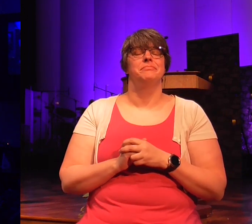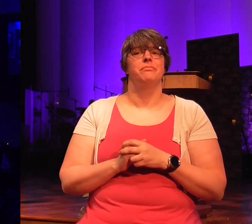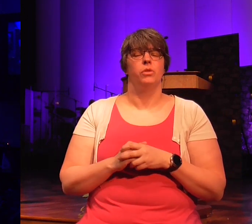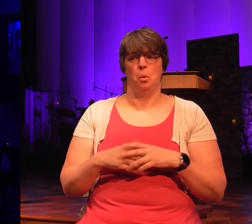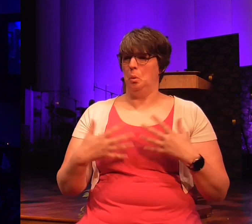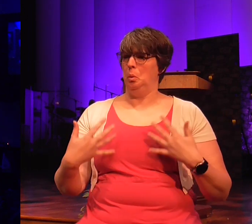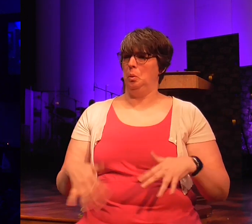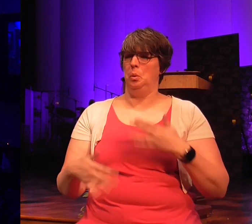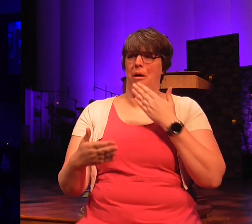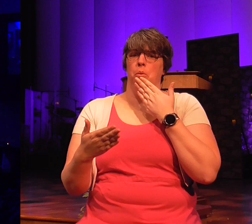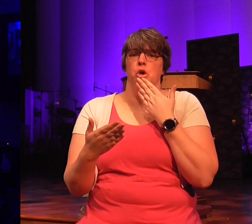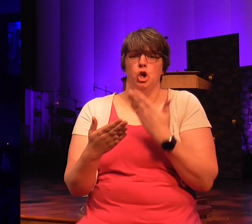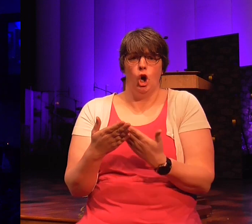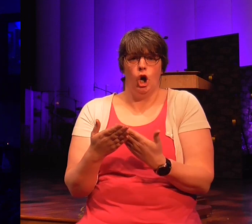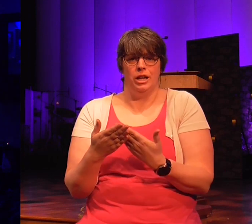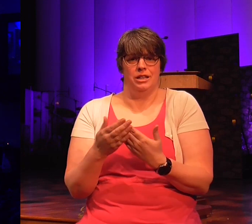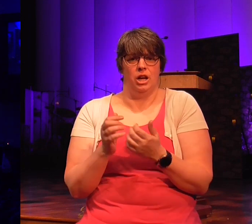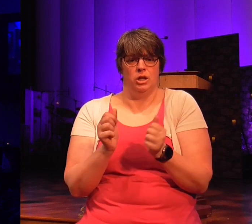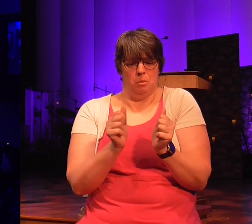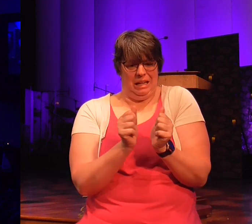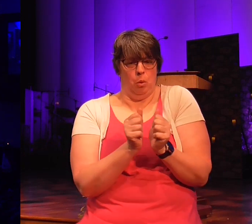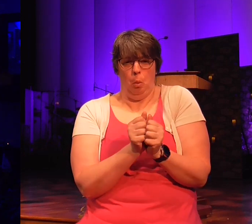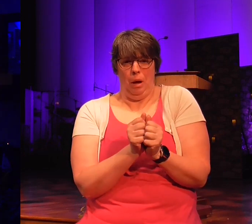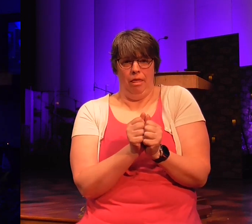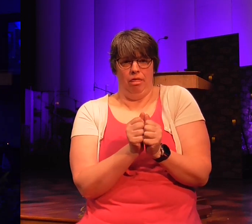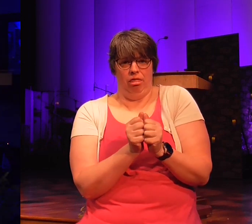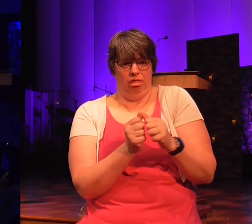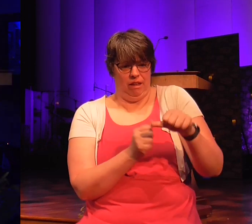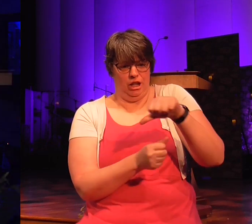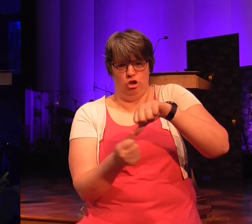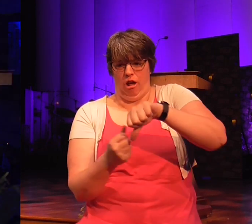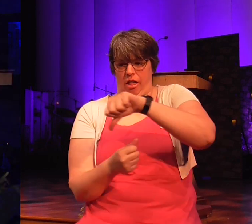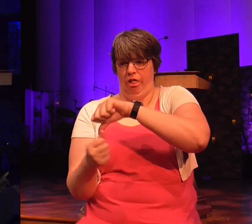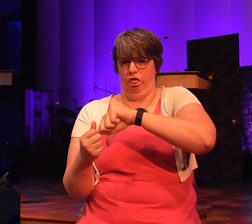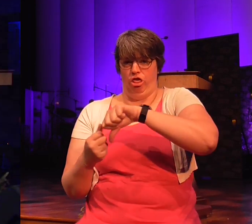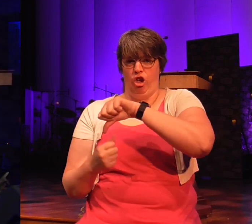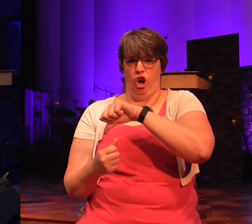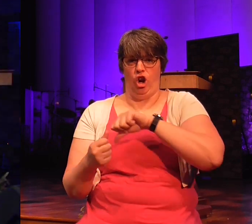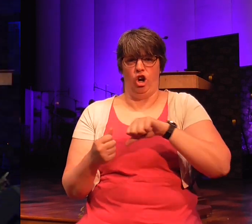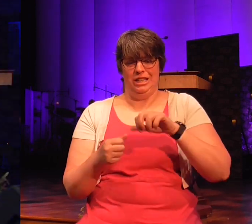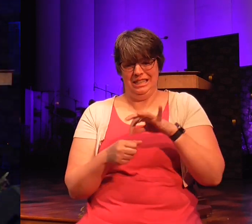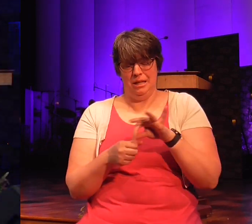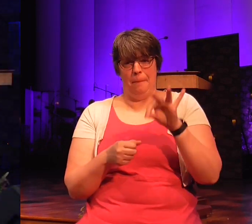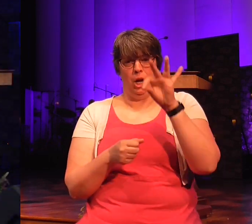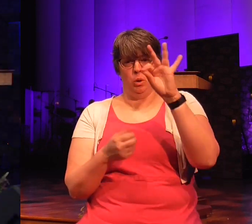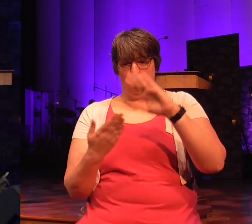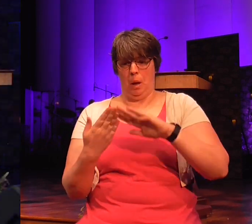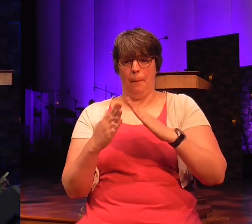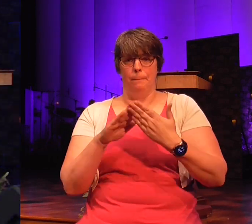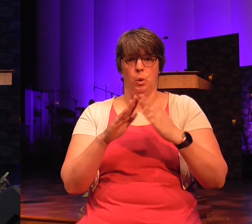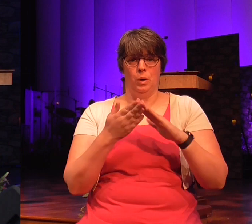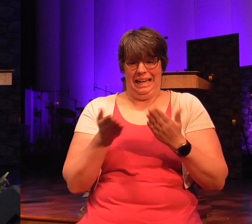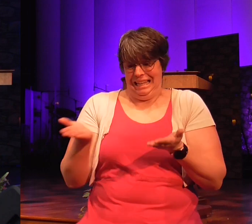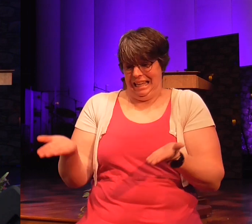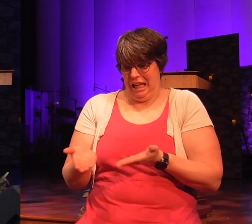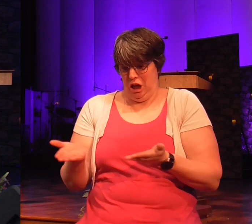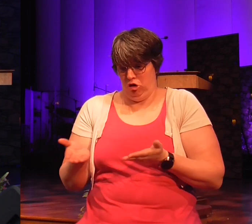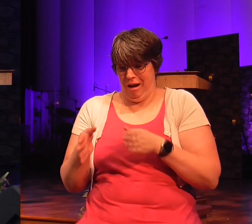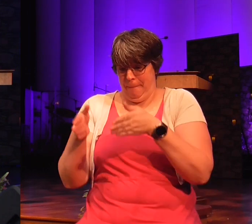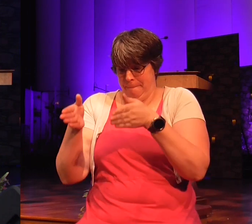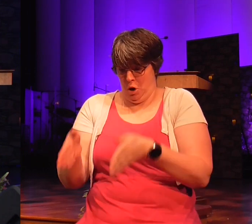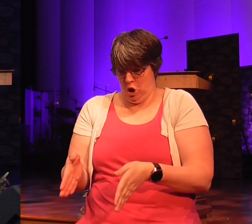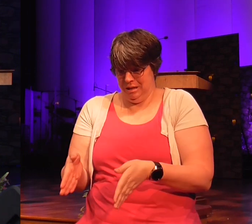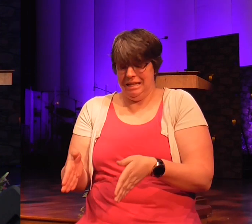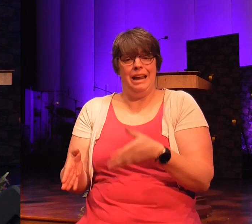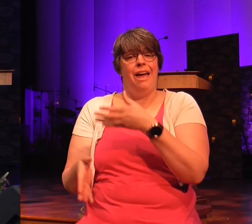how good it is to be with one another, to be in spiritual community here in person,